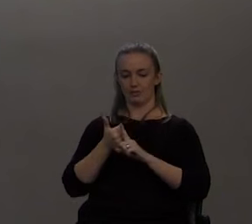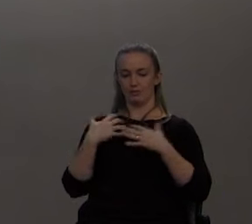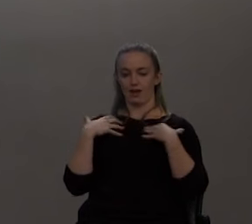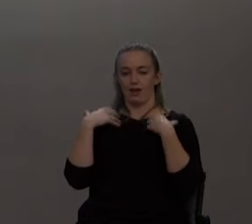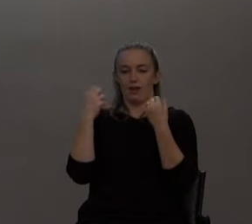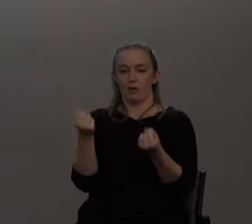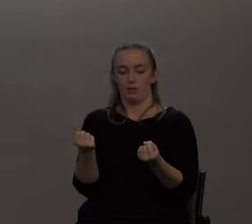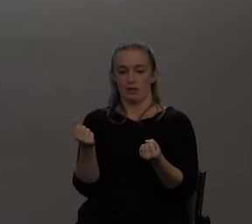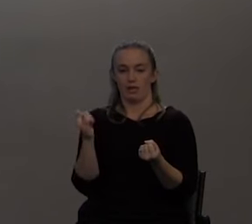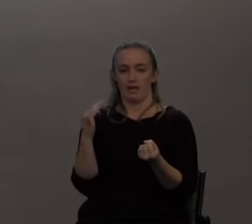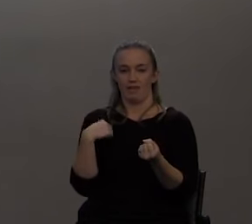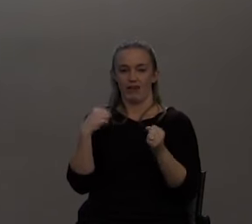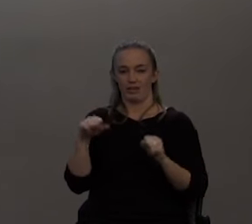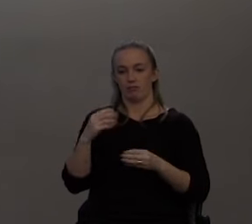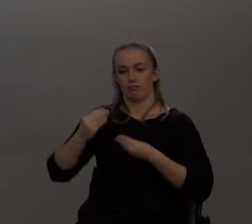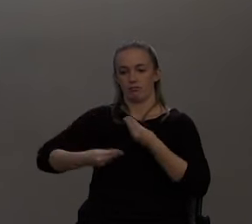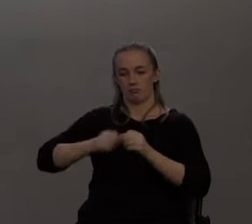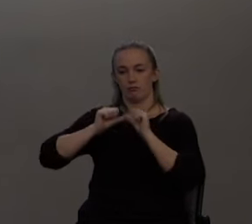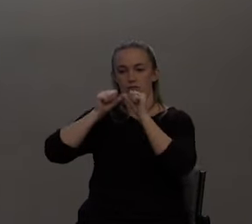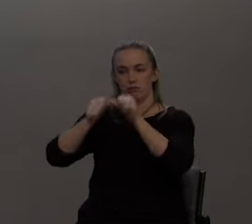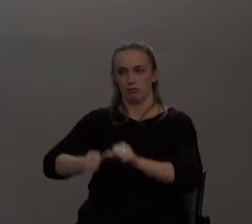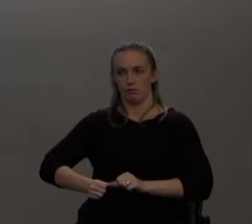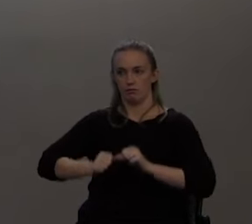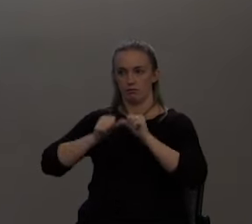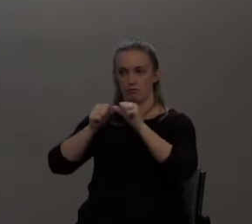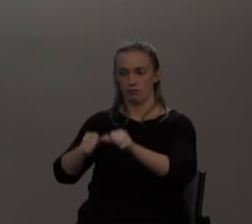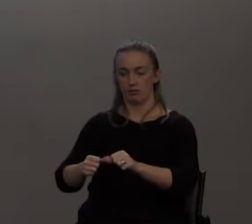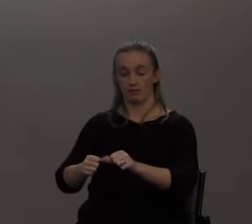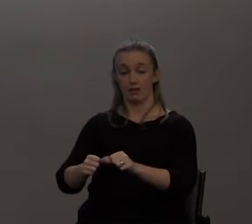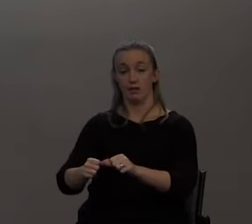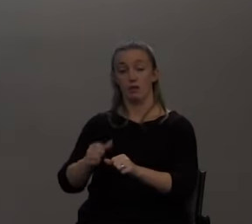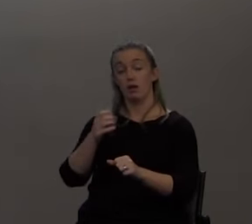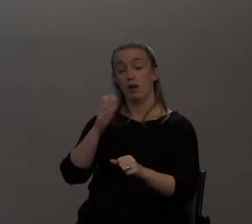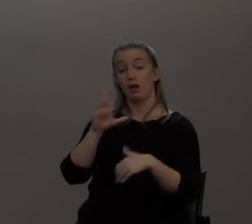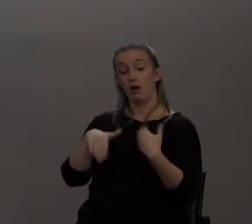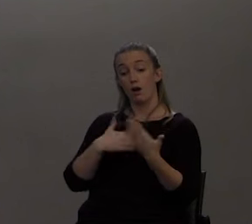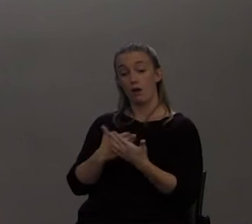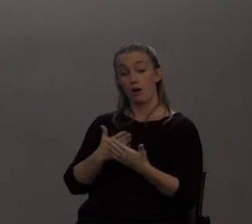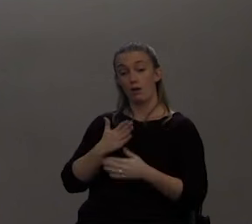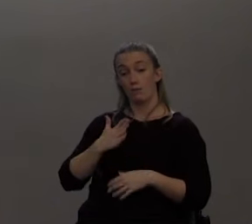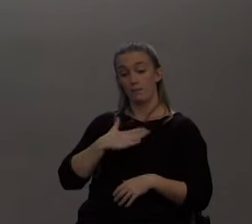able to do all of it. And the investment you made in their education,